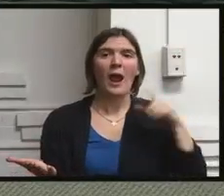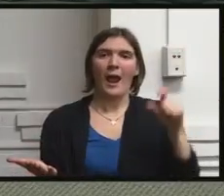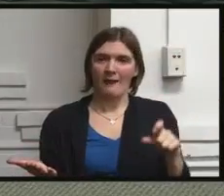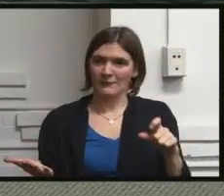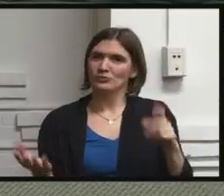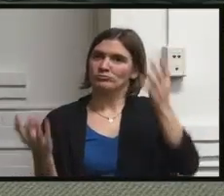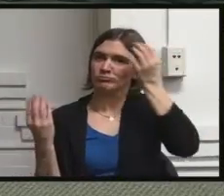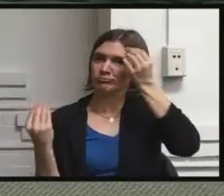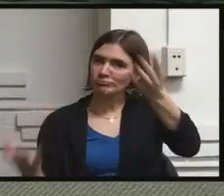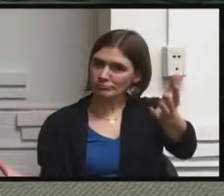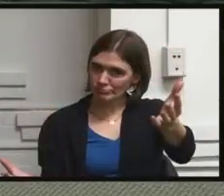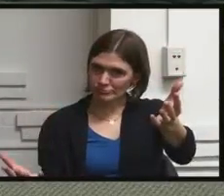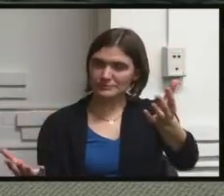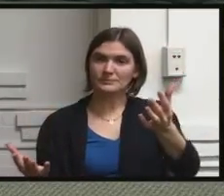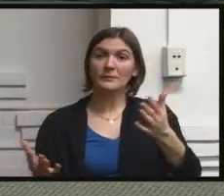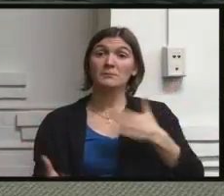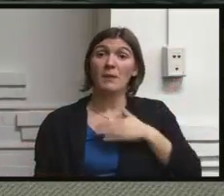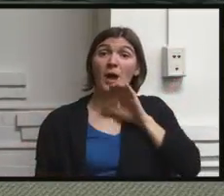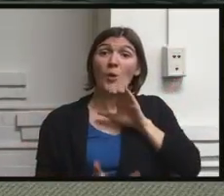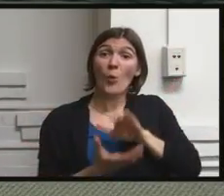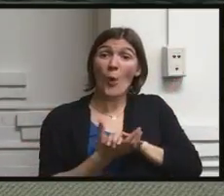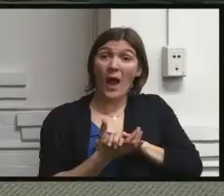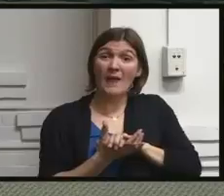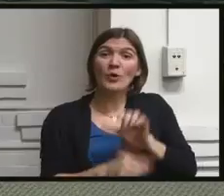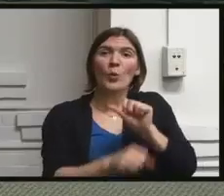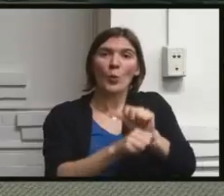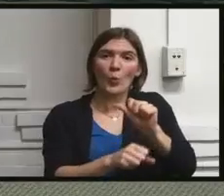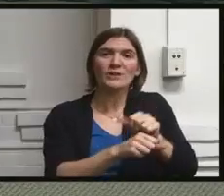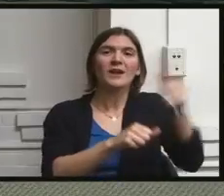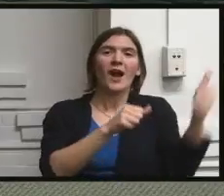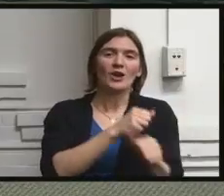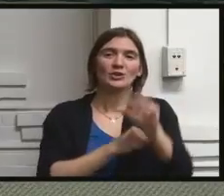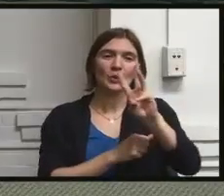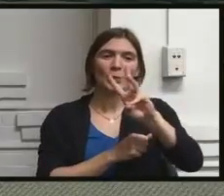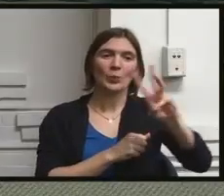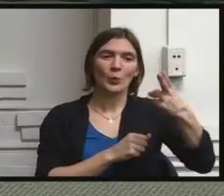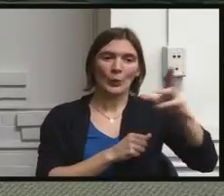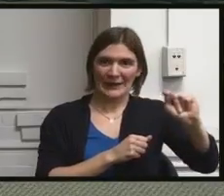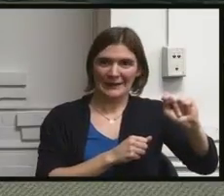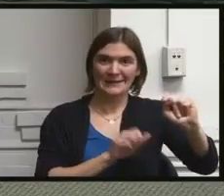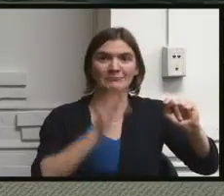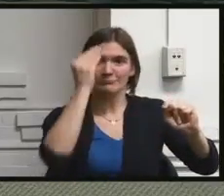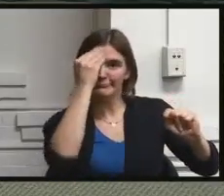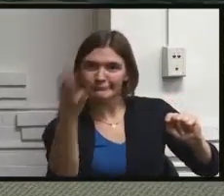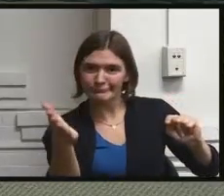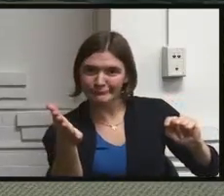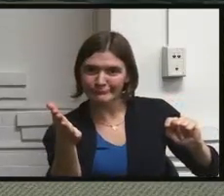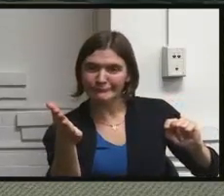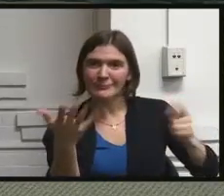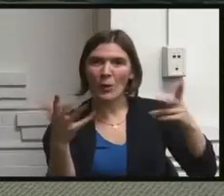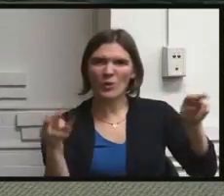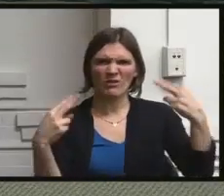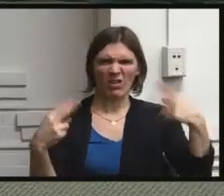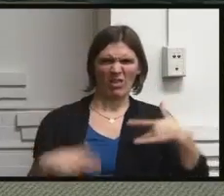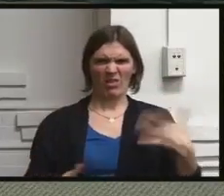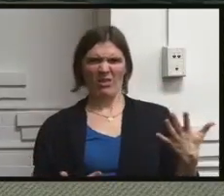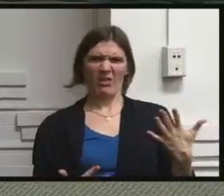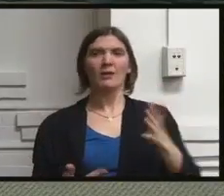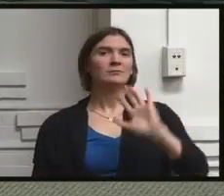just let everybody know that my wife is employed at the Wyndham and Windsor Housing Trust. So I don't want there to be any